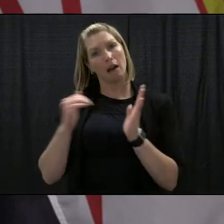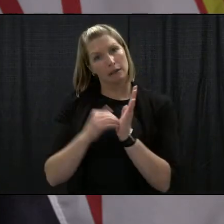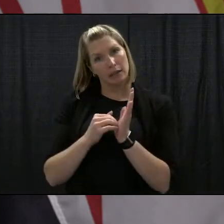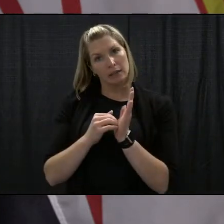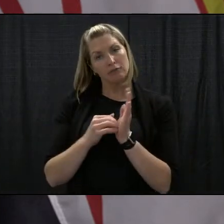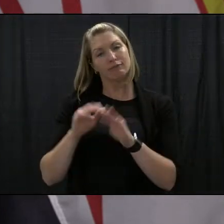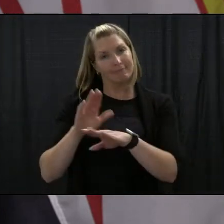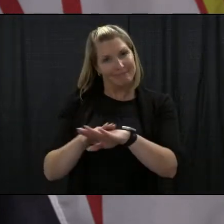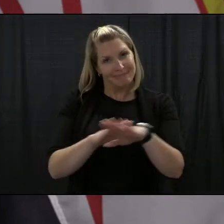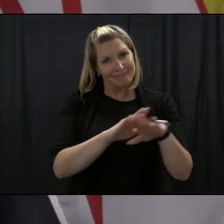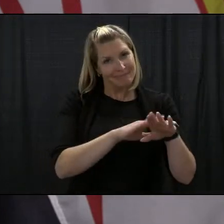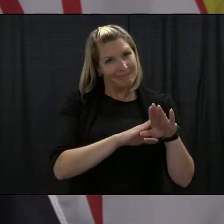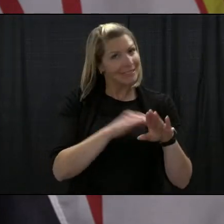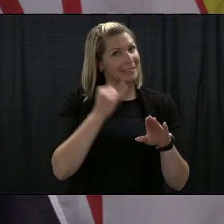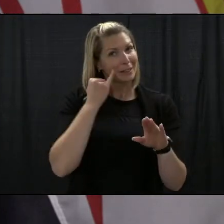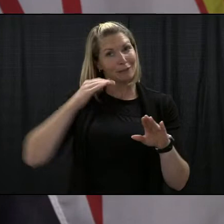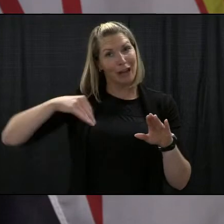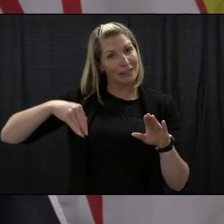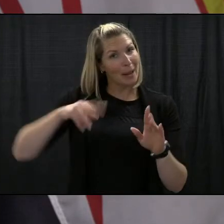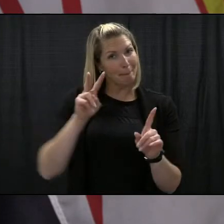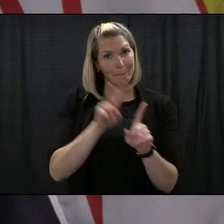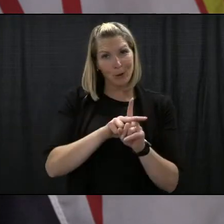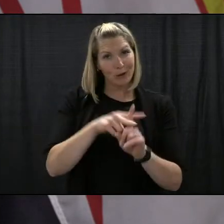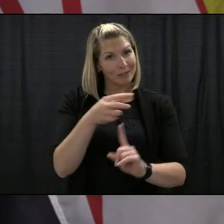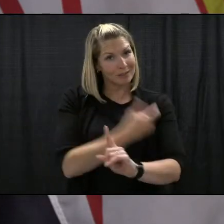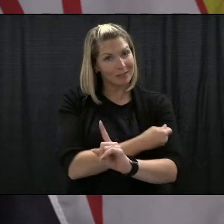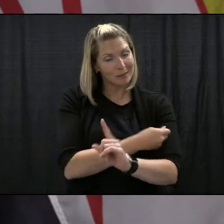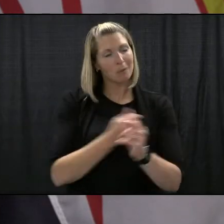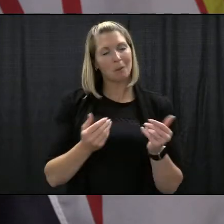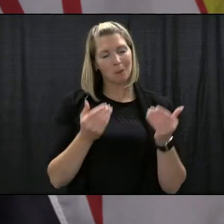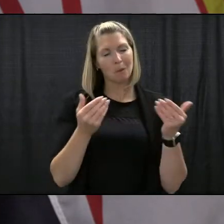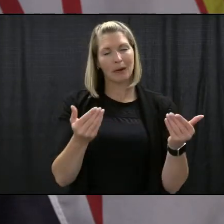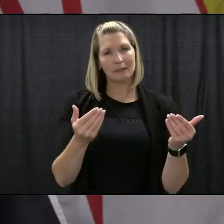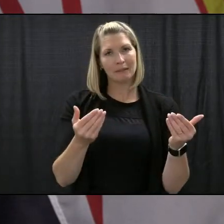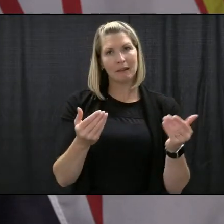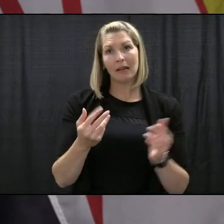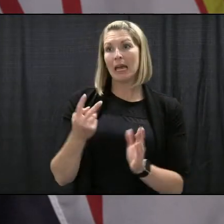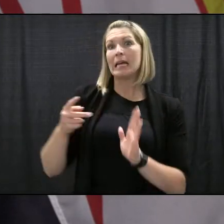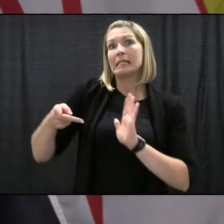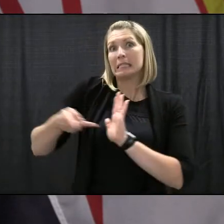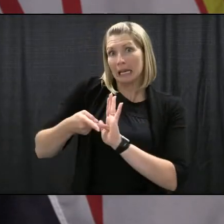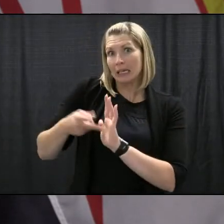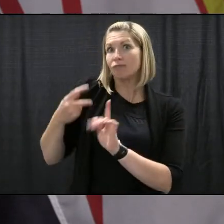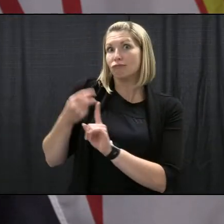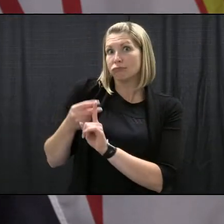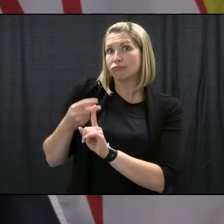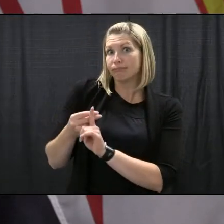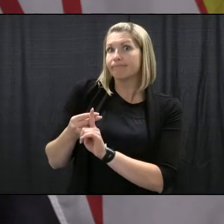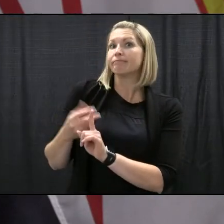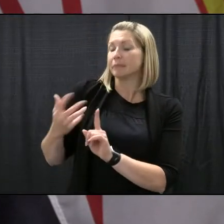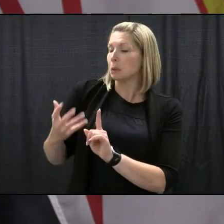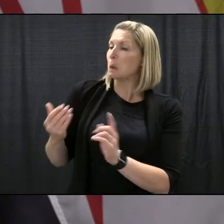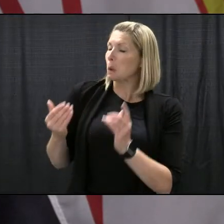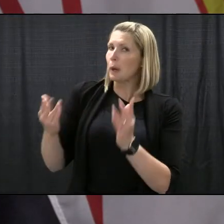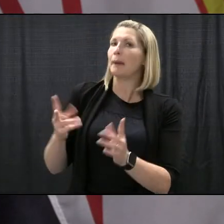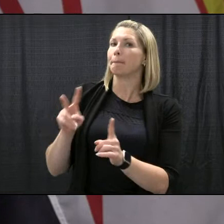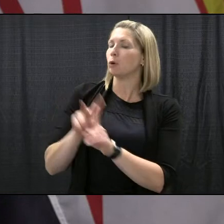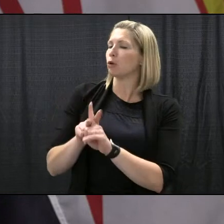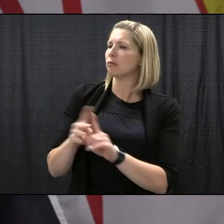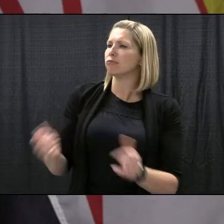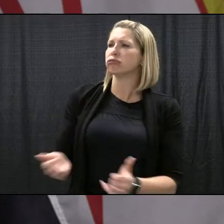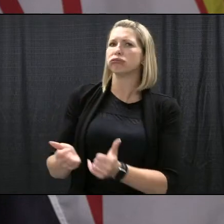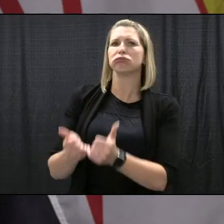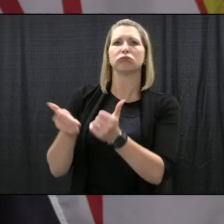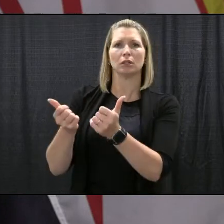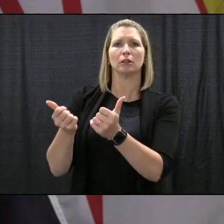second dose if you have not yet done so. The regional health authorities continually monitor the uptake of vaccination clinics and adjust the